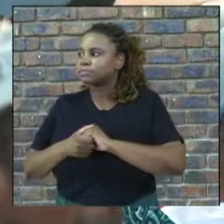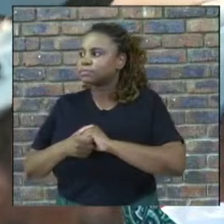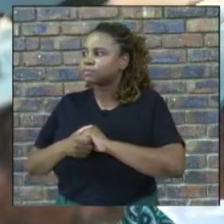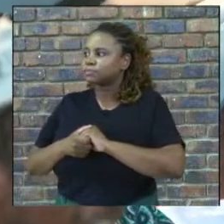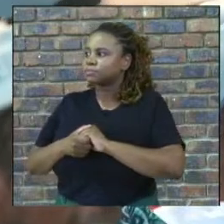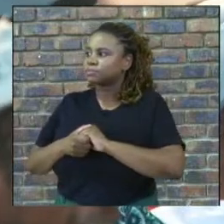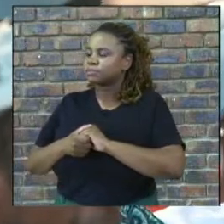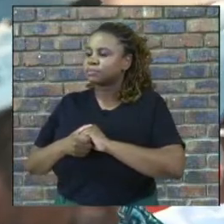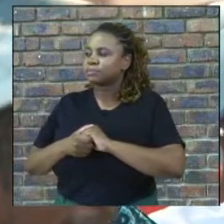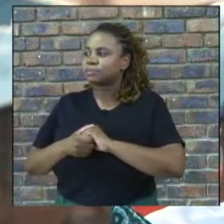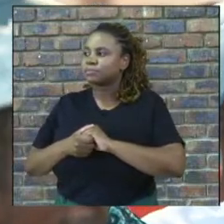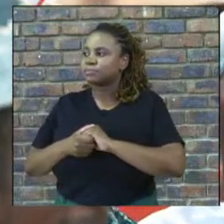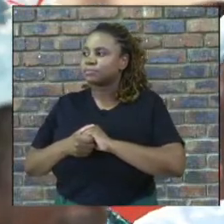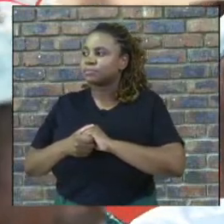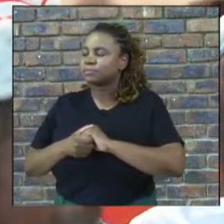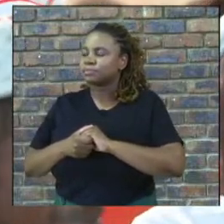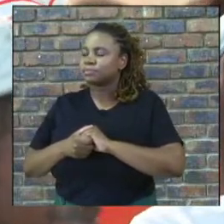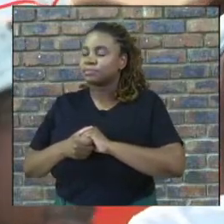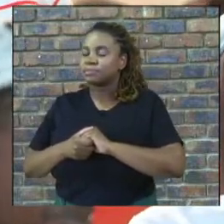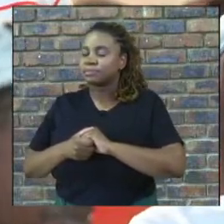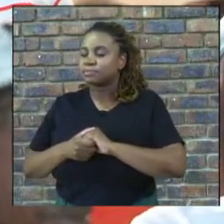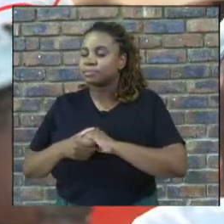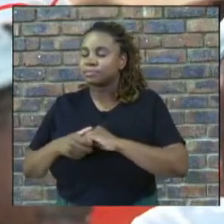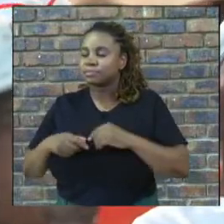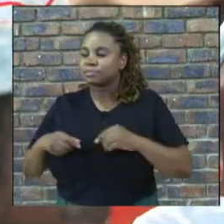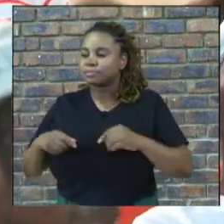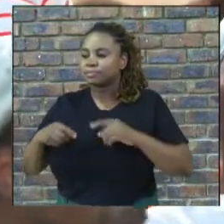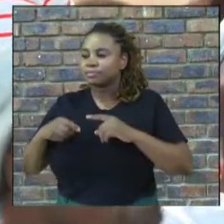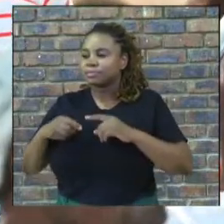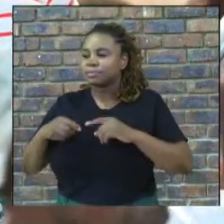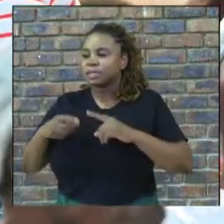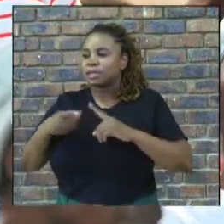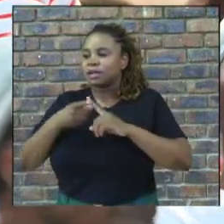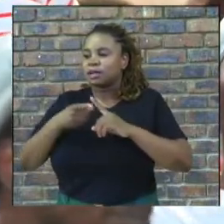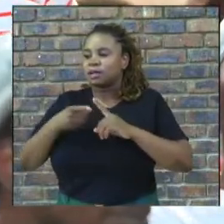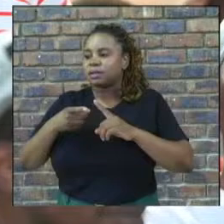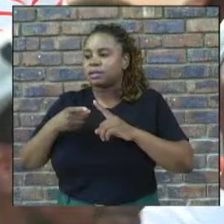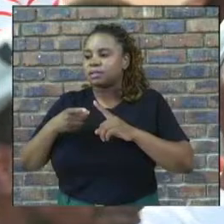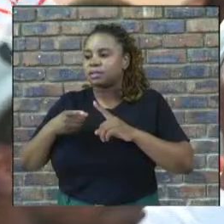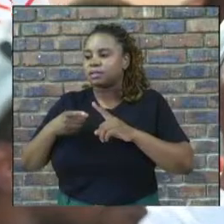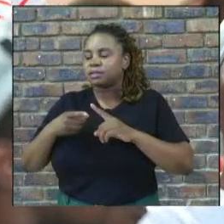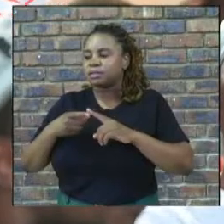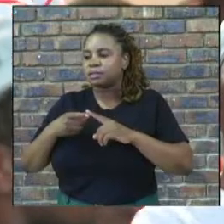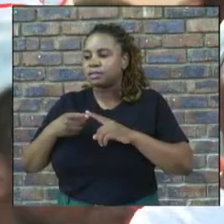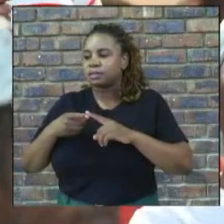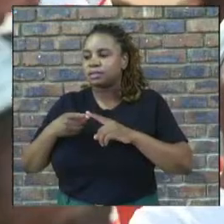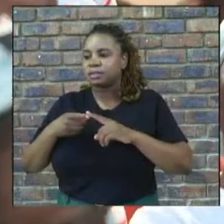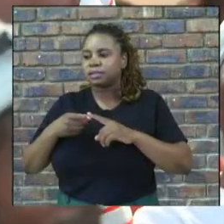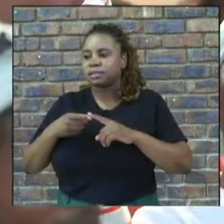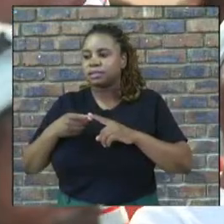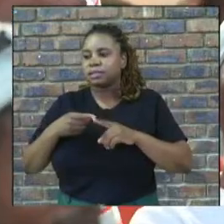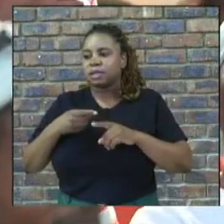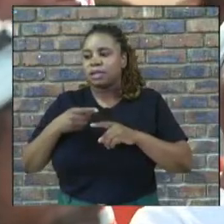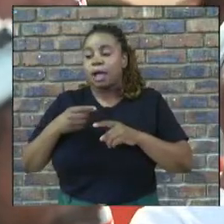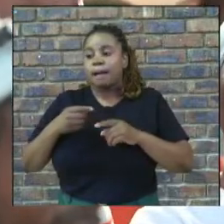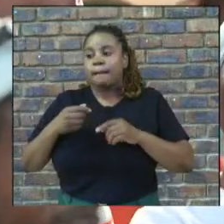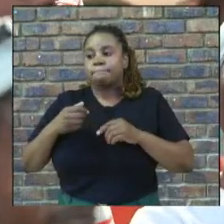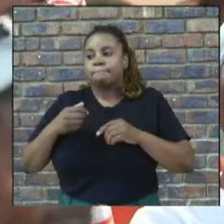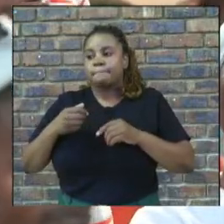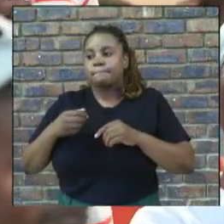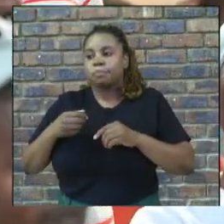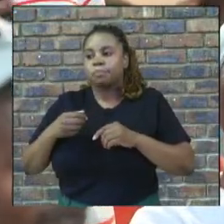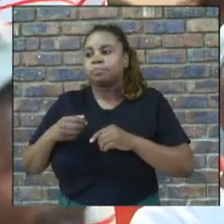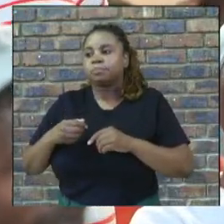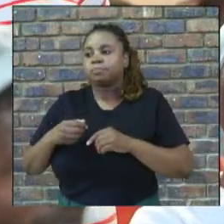2 3 tše e leng gore re rekedišana le tsona bošego le mosegare mara ga re benefite selo gana jwalo ba kgopela gore re bane